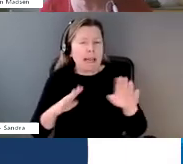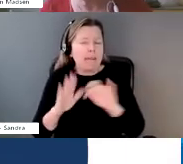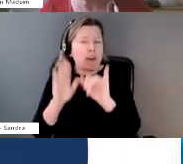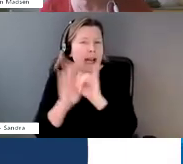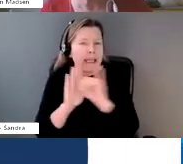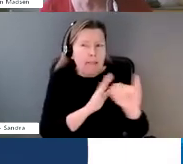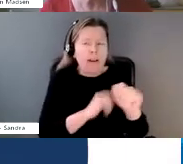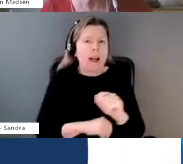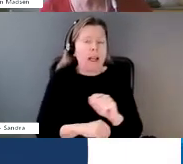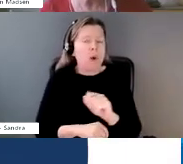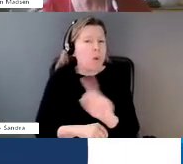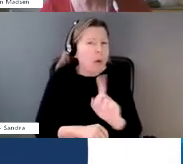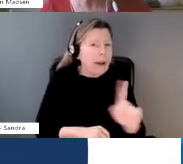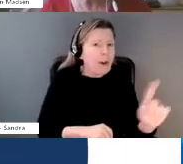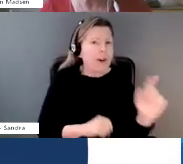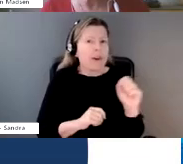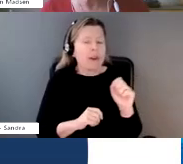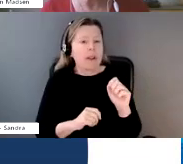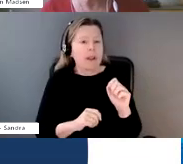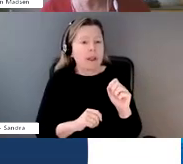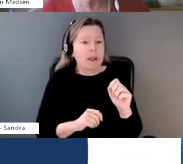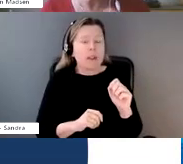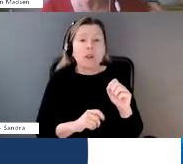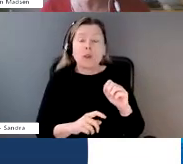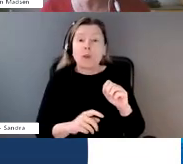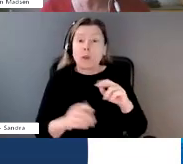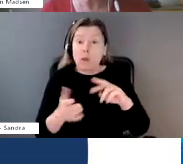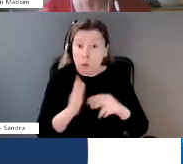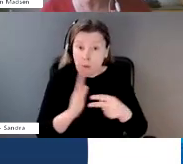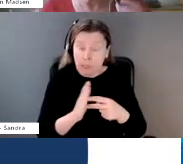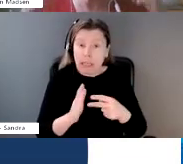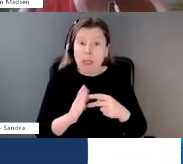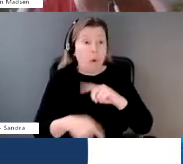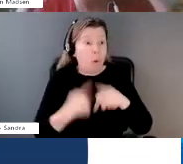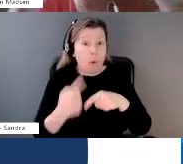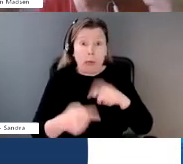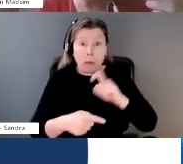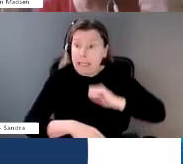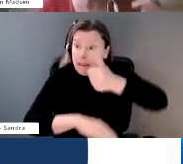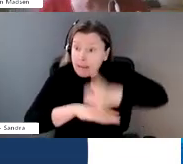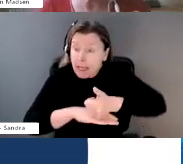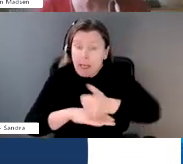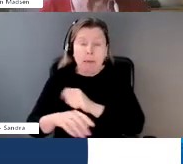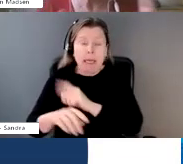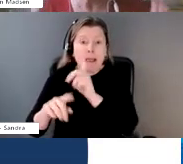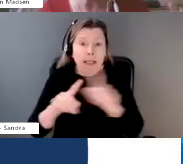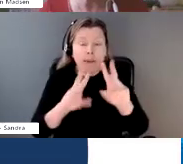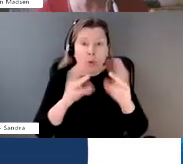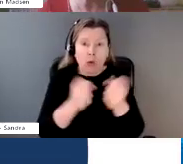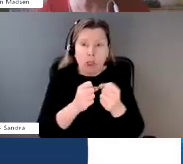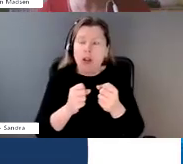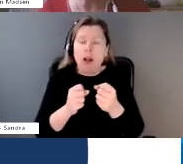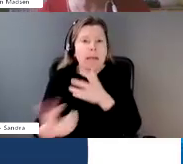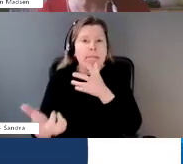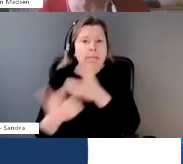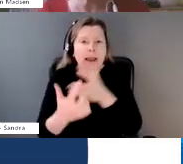they're happening, so that when people are setting up the different workshops and thinking in terms of their project, they have an idea of